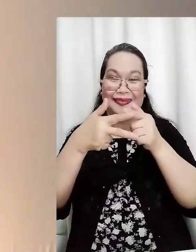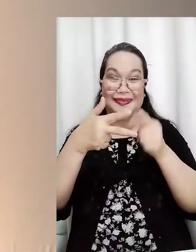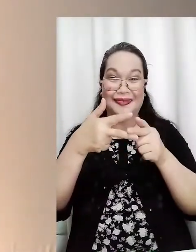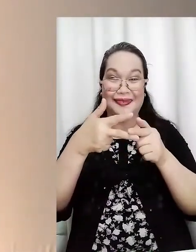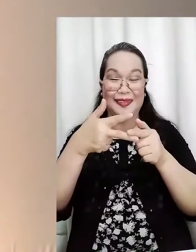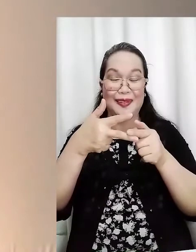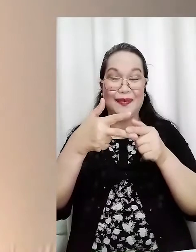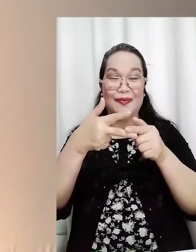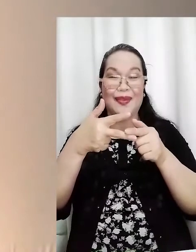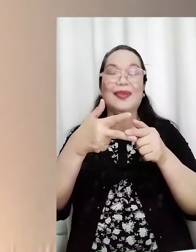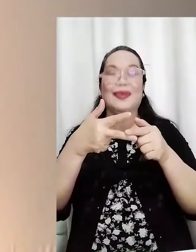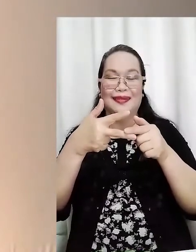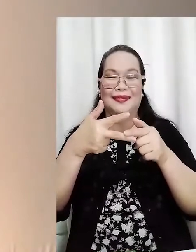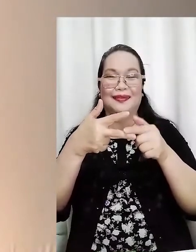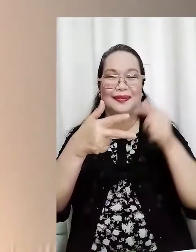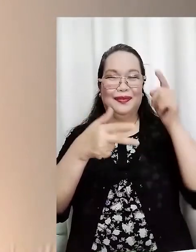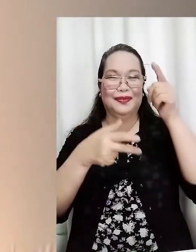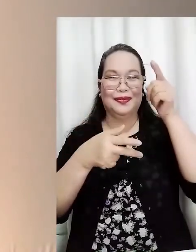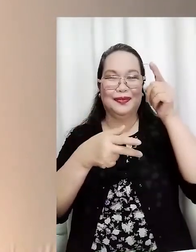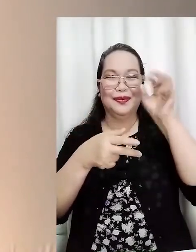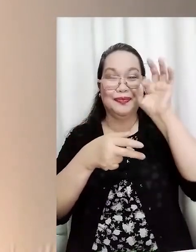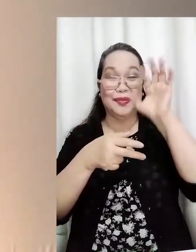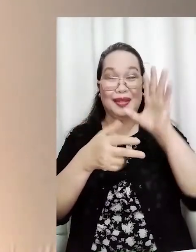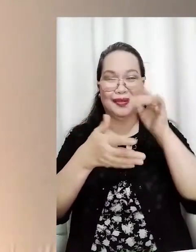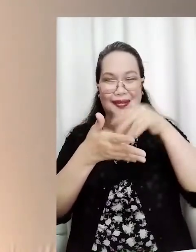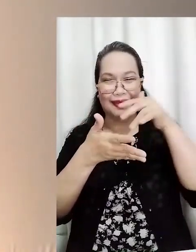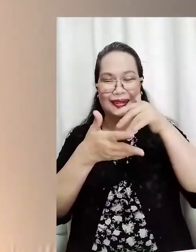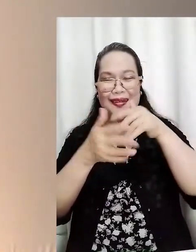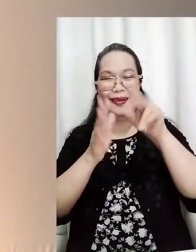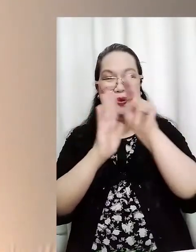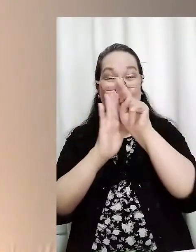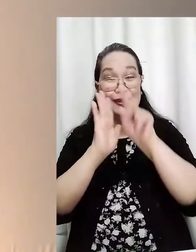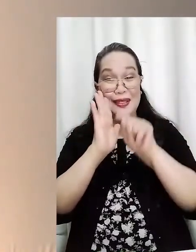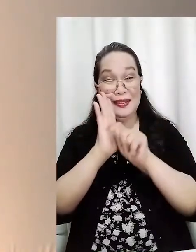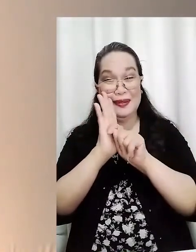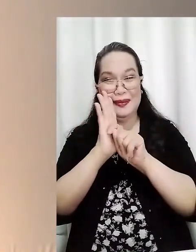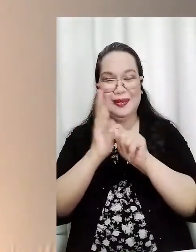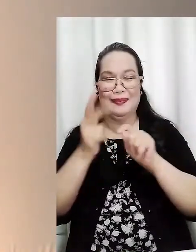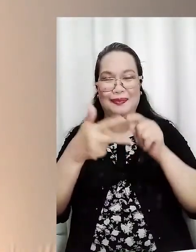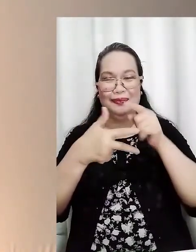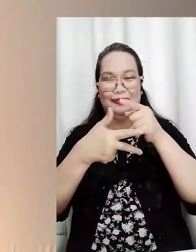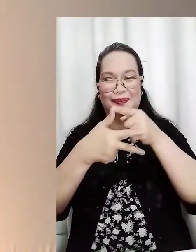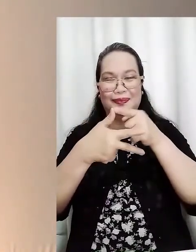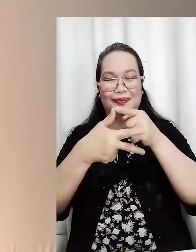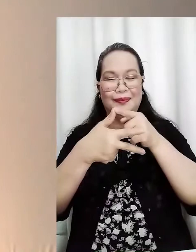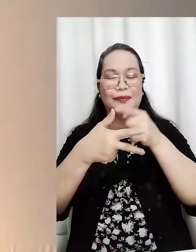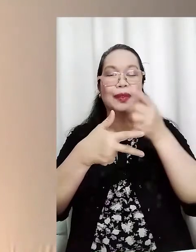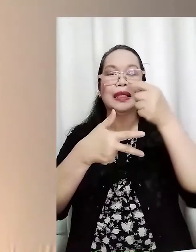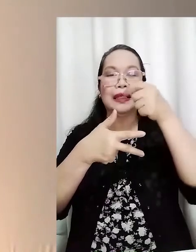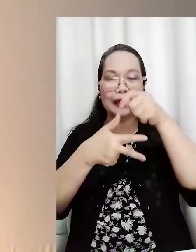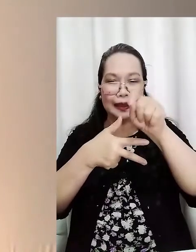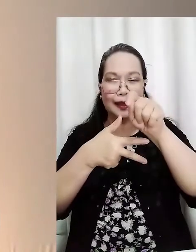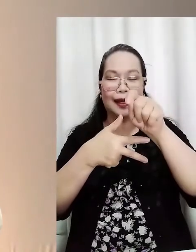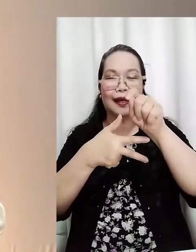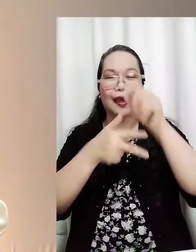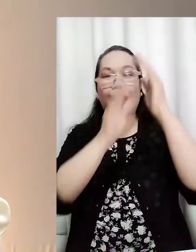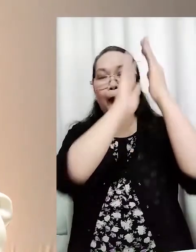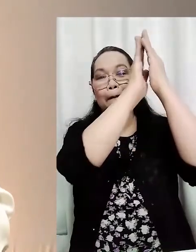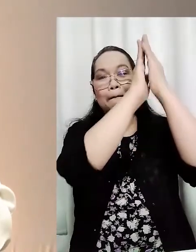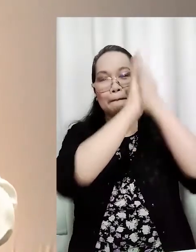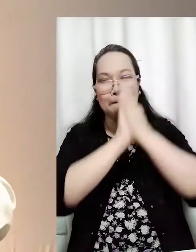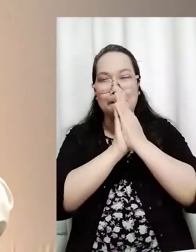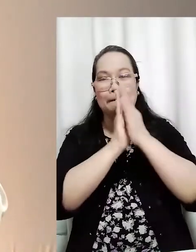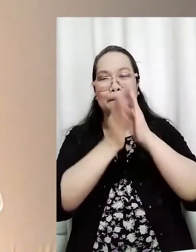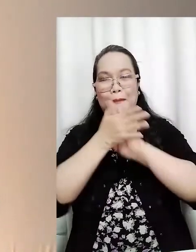studies in the New Testament. First, they strive to make peace with God. Ito yung mga taong